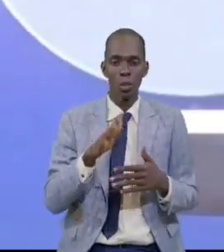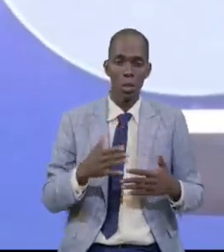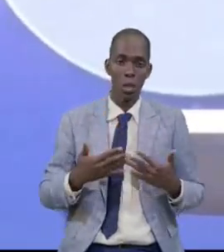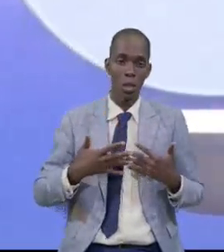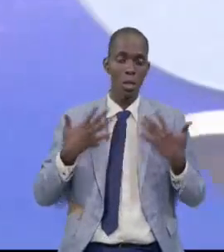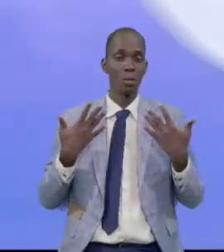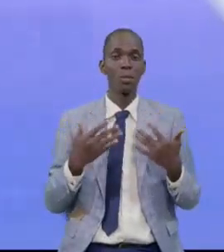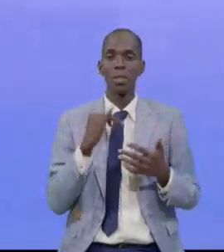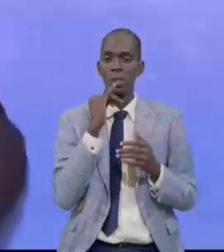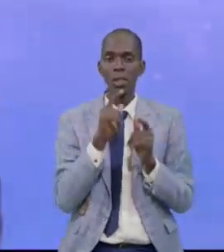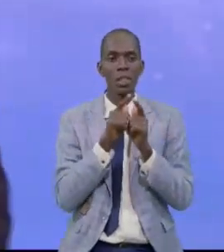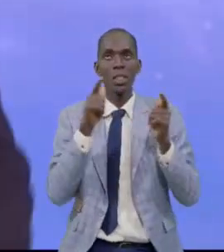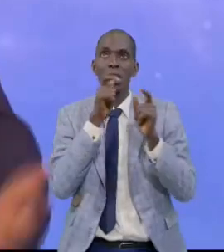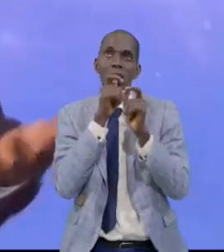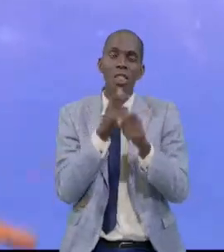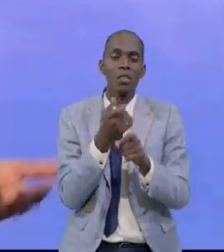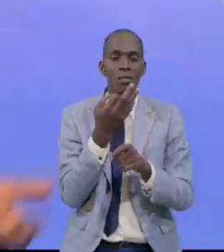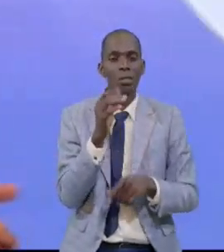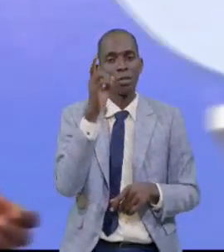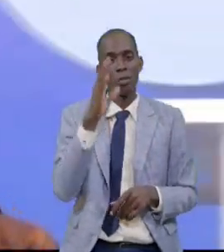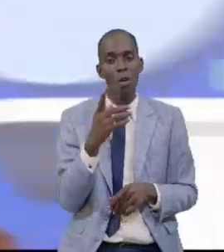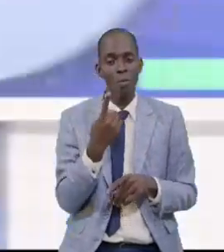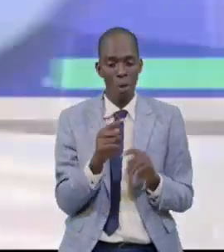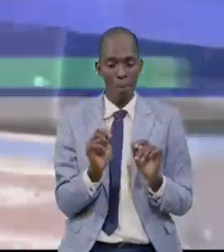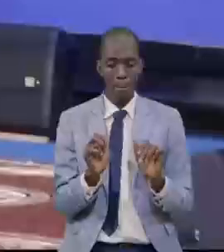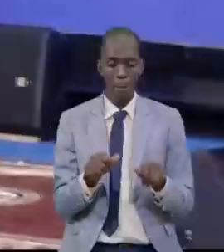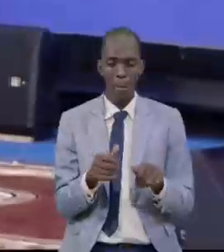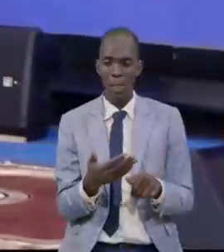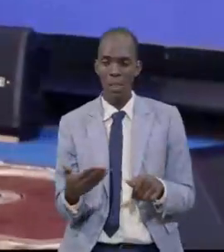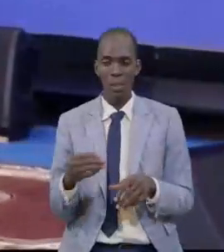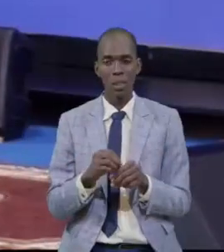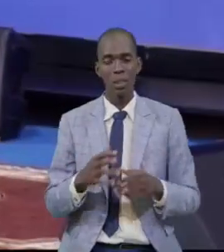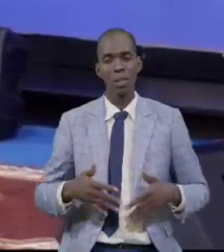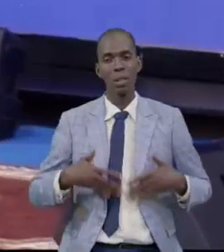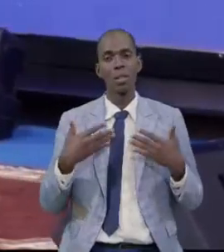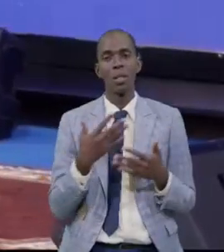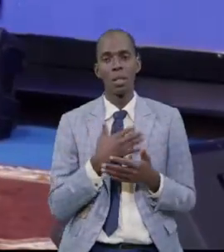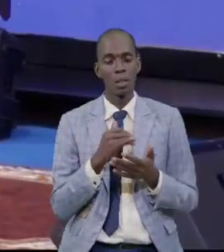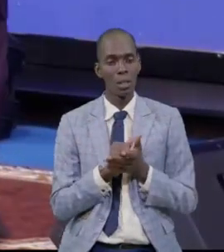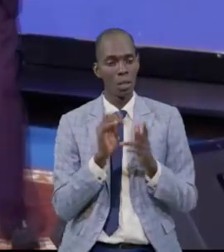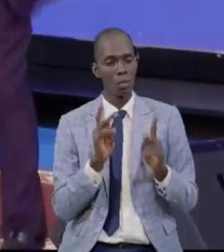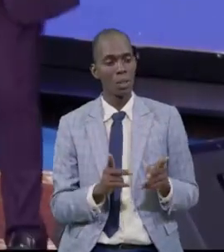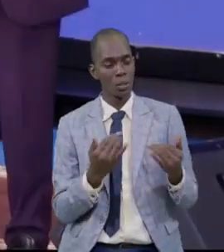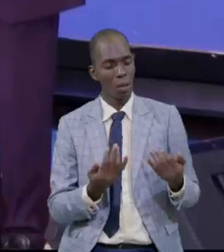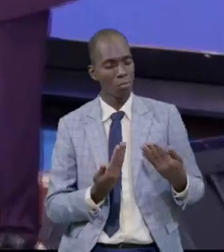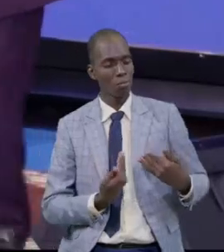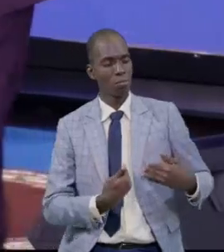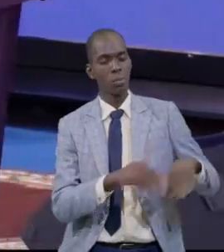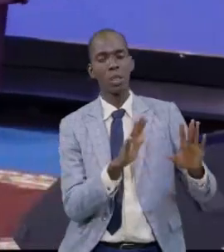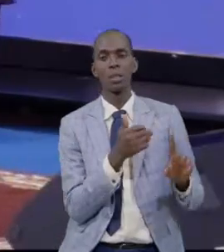the possibilities in your life. And a person sells himself unto